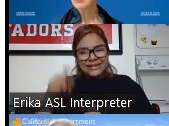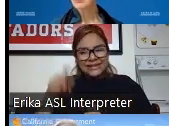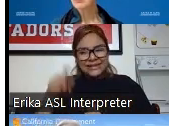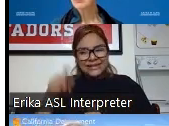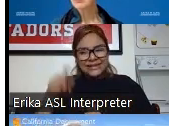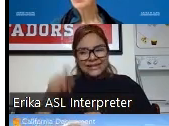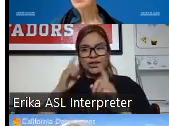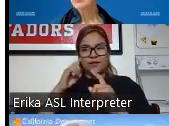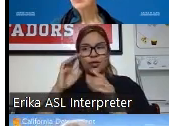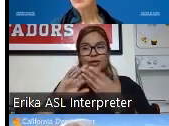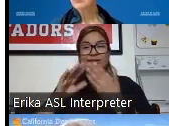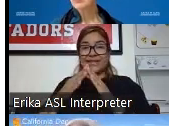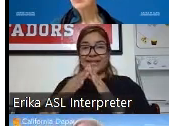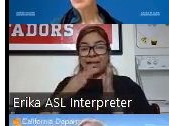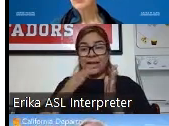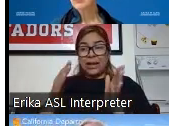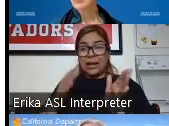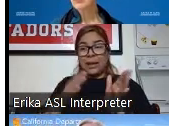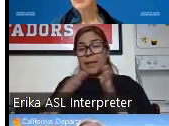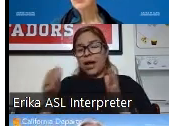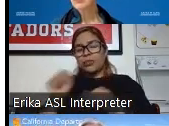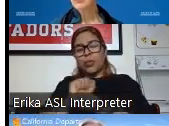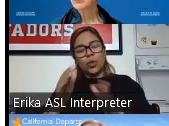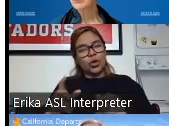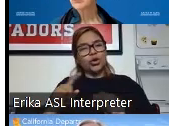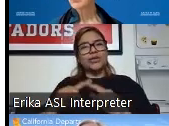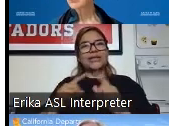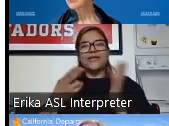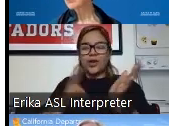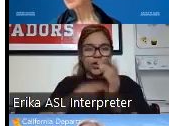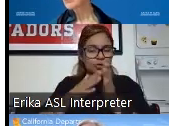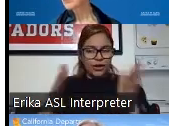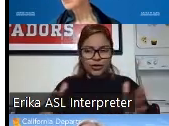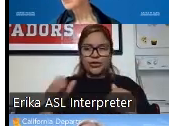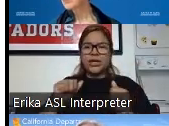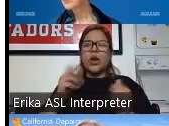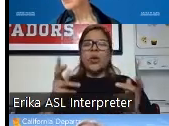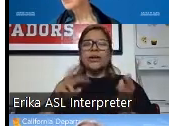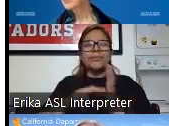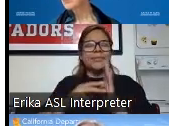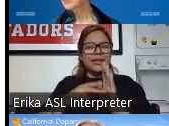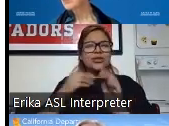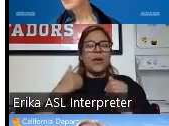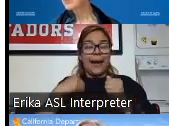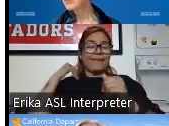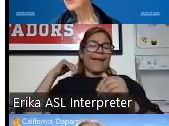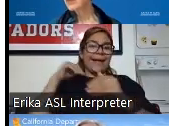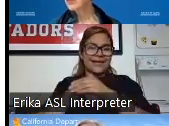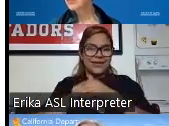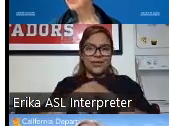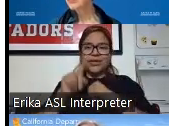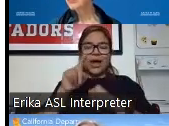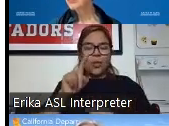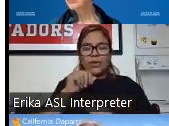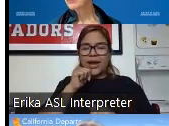planners, architects, contractors about what really is accessible. Not only a step to get